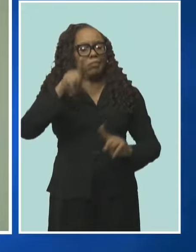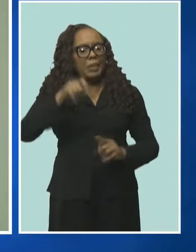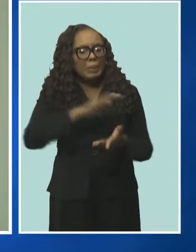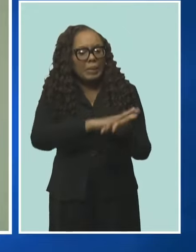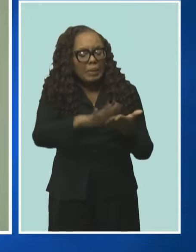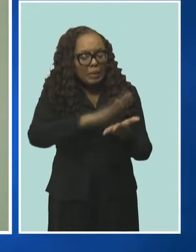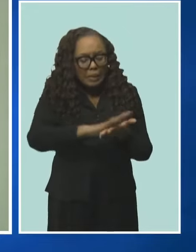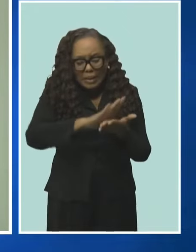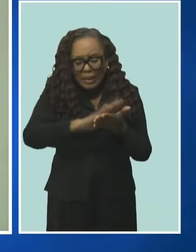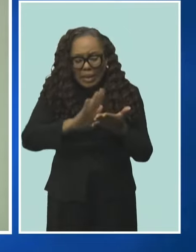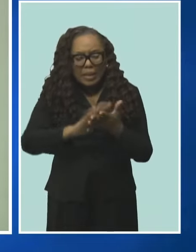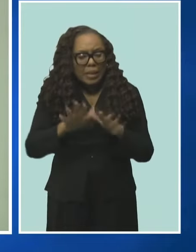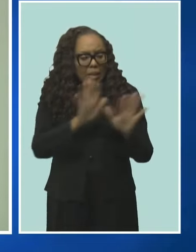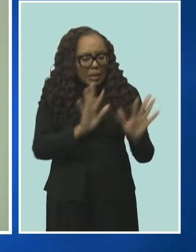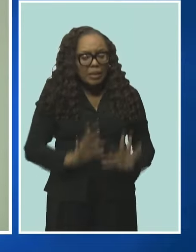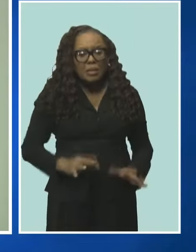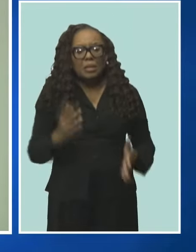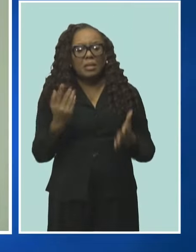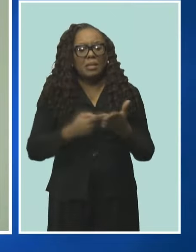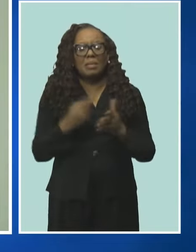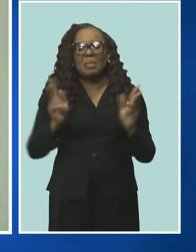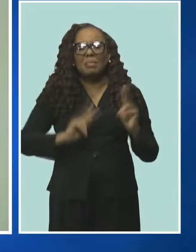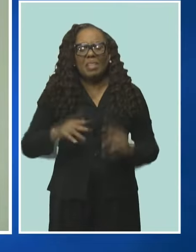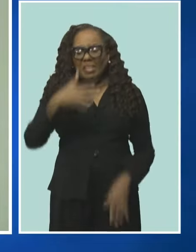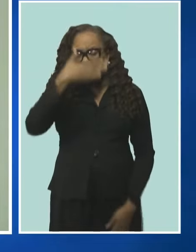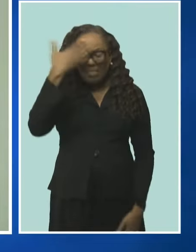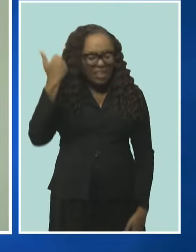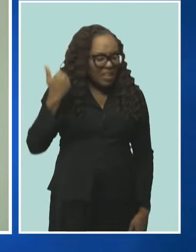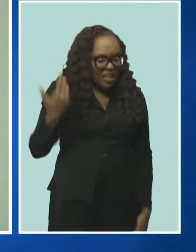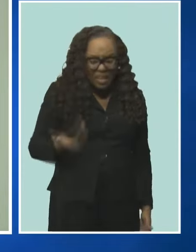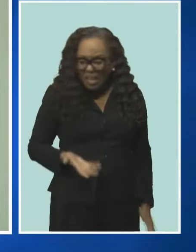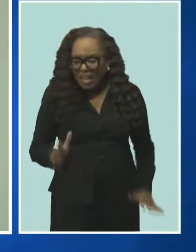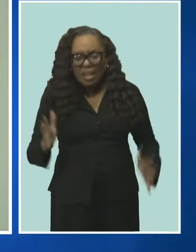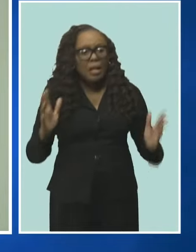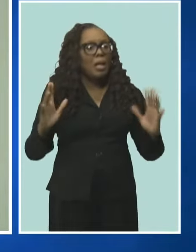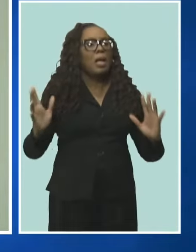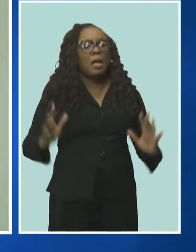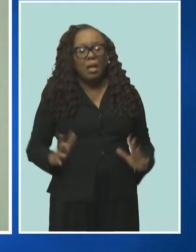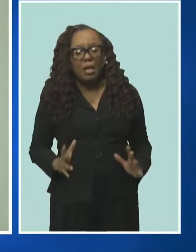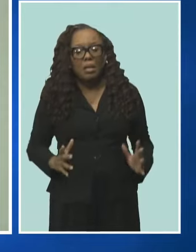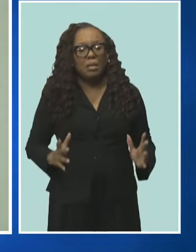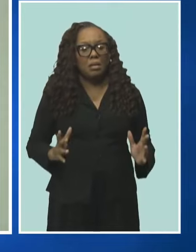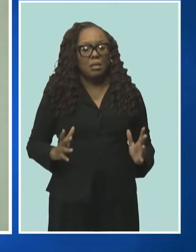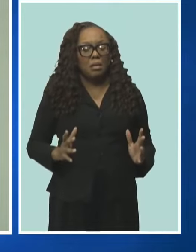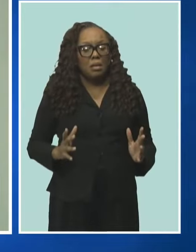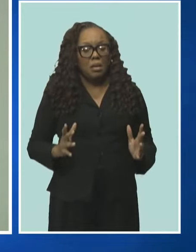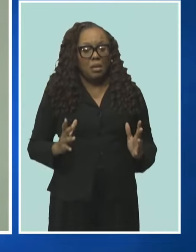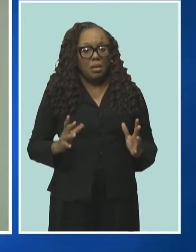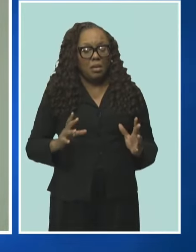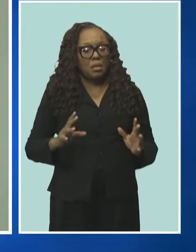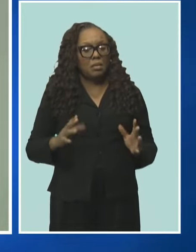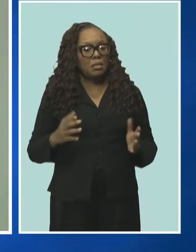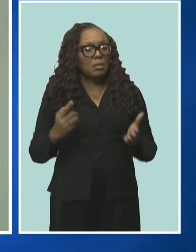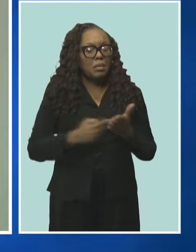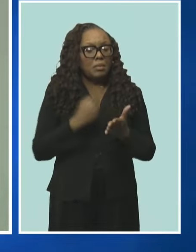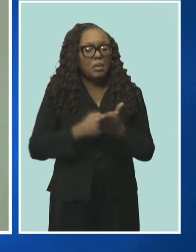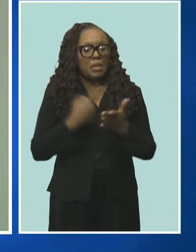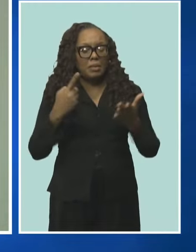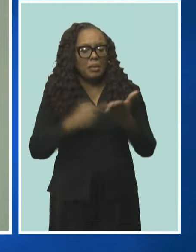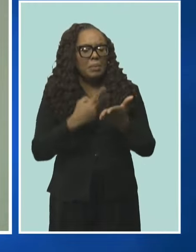of carelessness. Some of the fires would have caused due to electrical